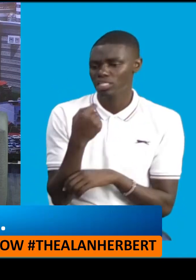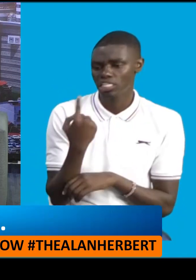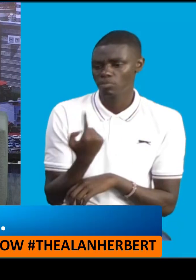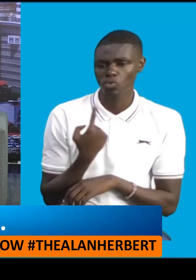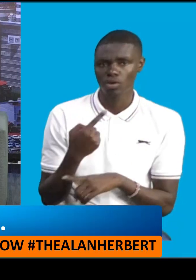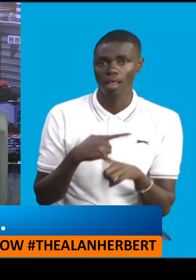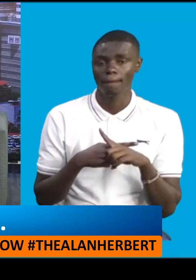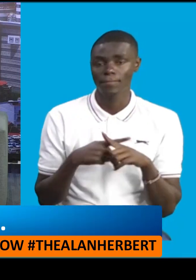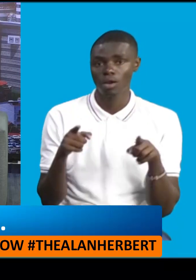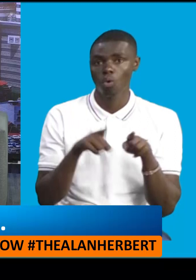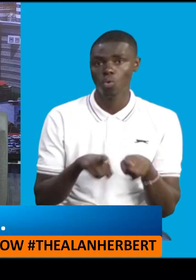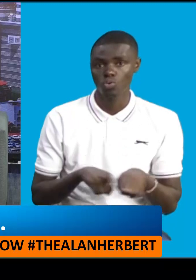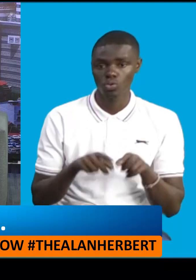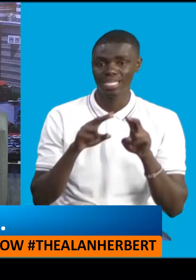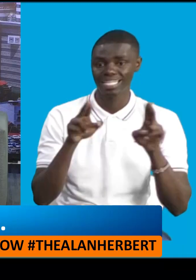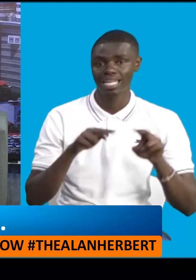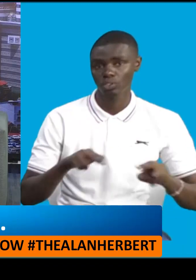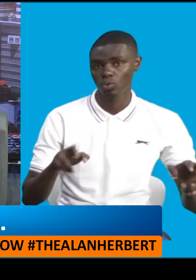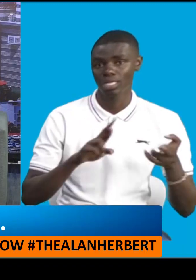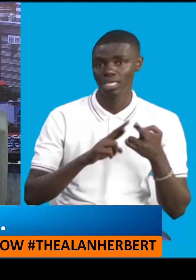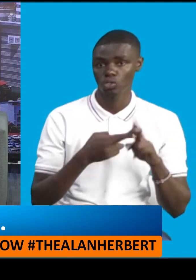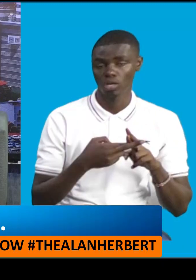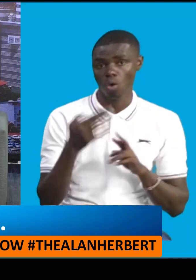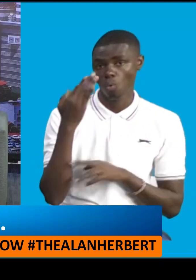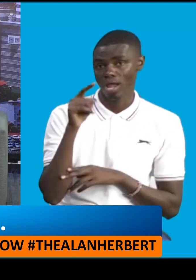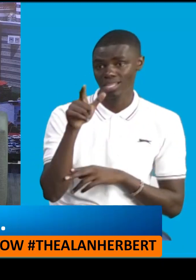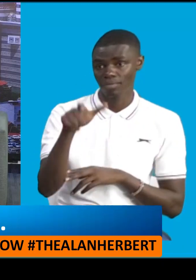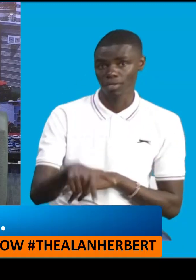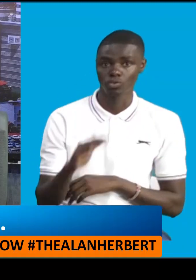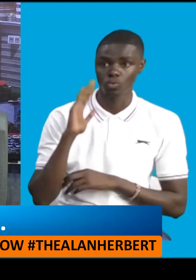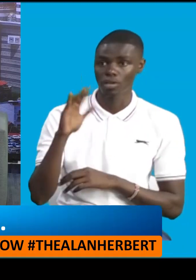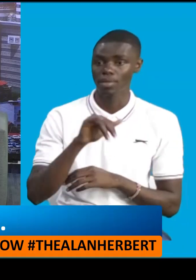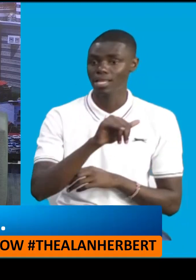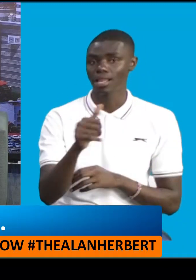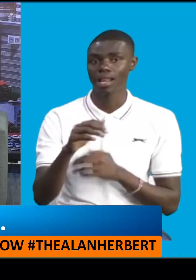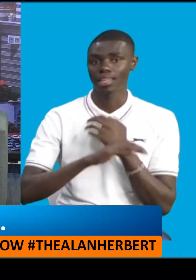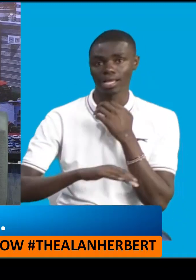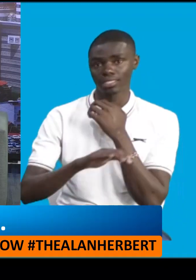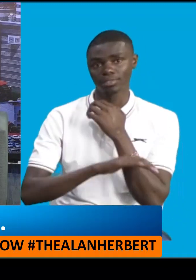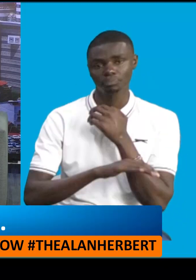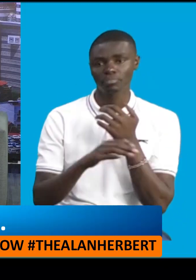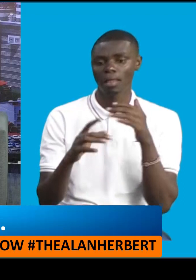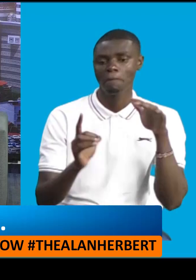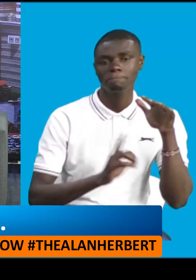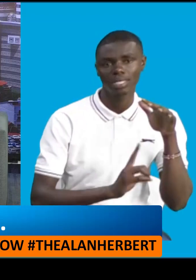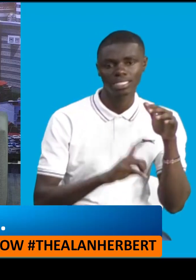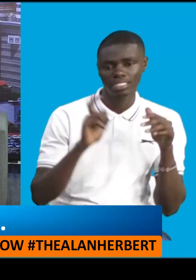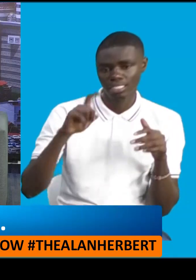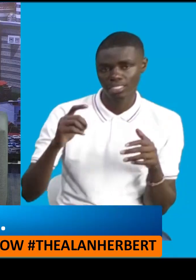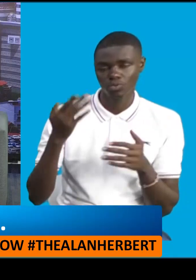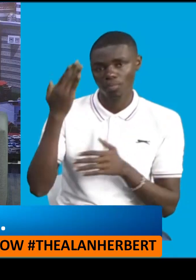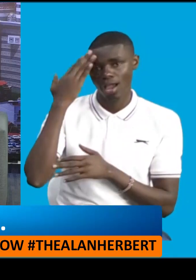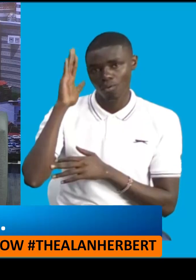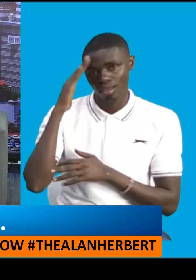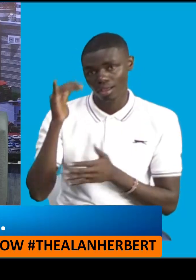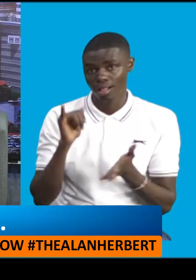about treatment. It's about also international relations. Because this person now will be in another country. So the ministry needs to